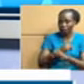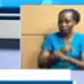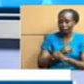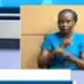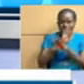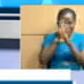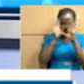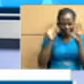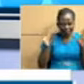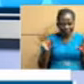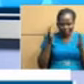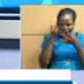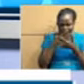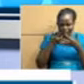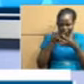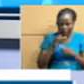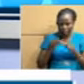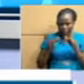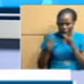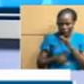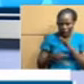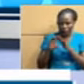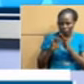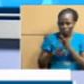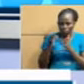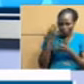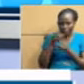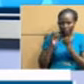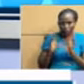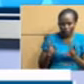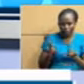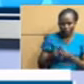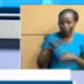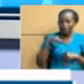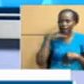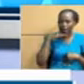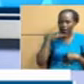even articulated under our constitution, and there is not enough